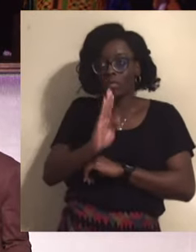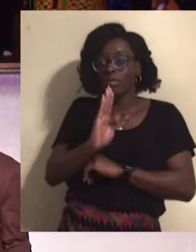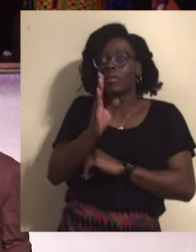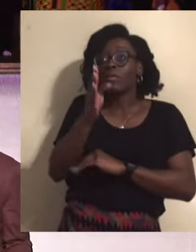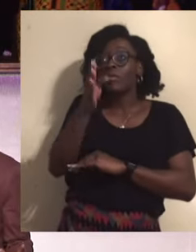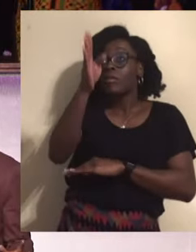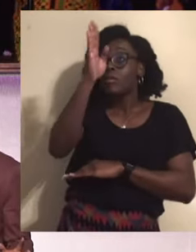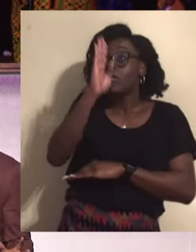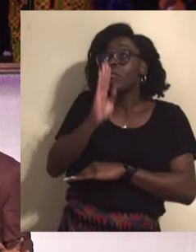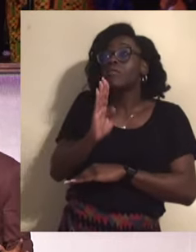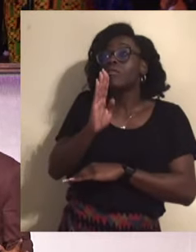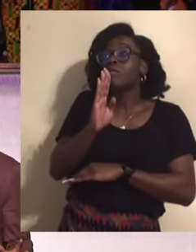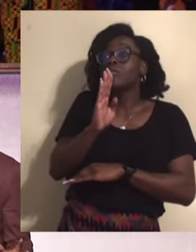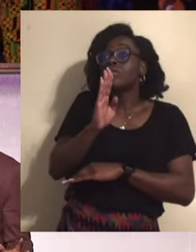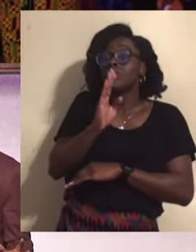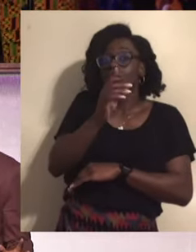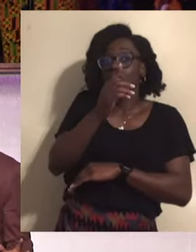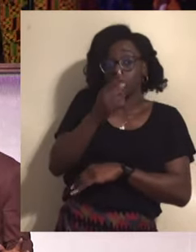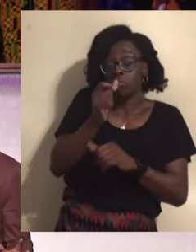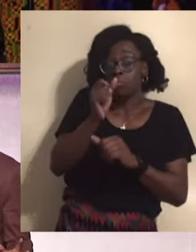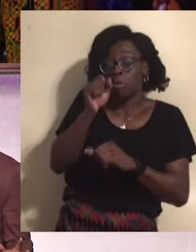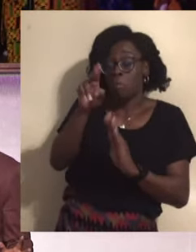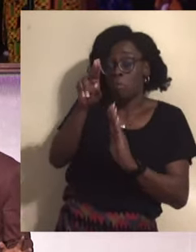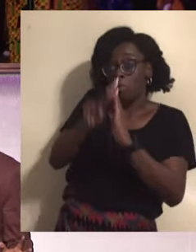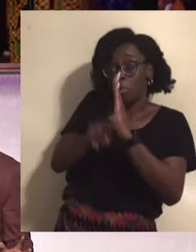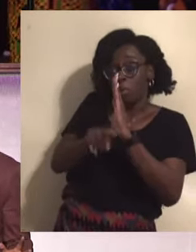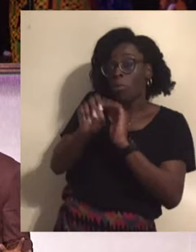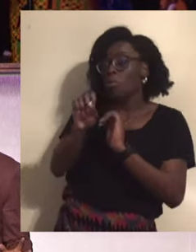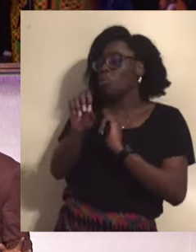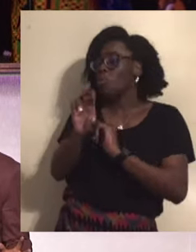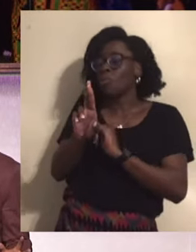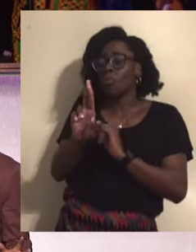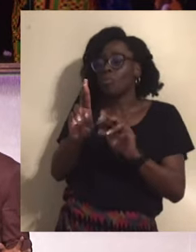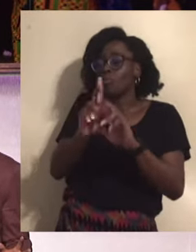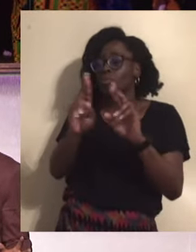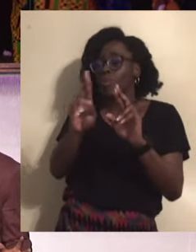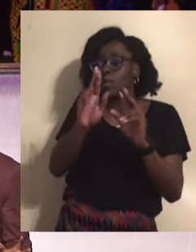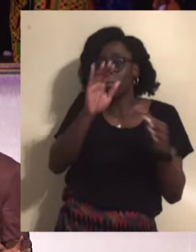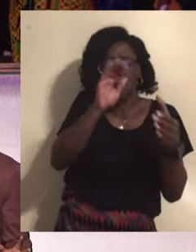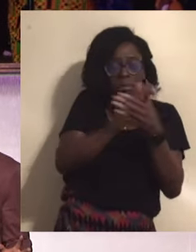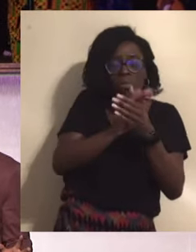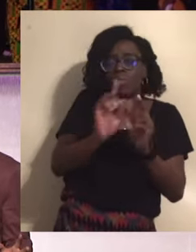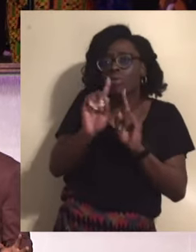bury their old. We'll answer their questions. We'll visit them in the hospital.